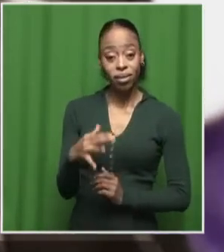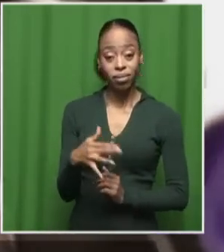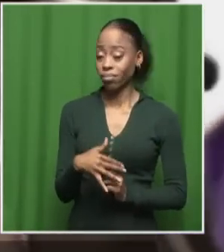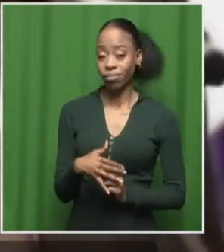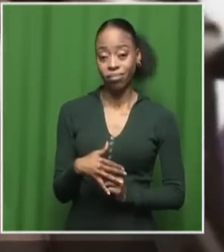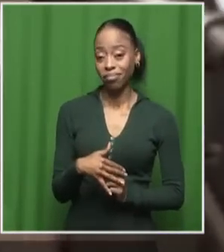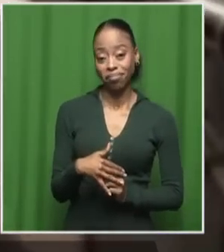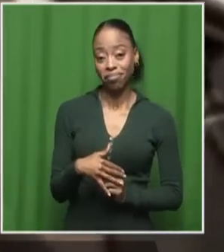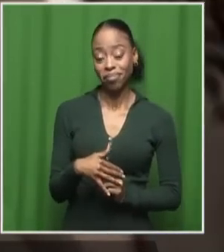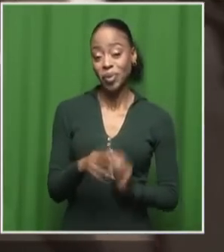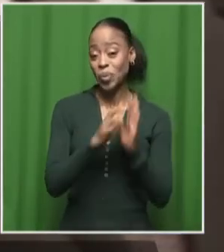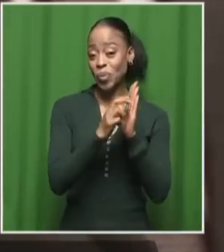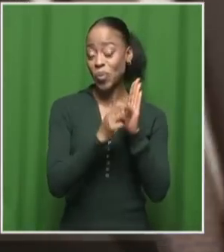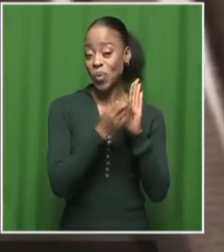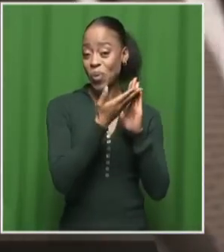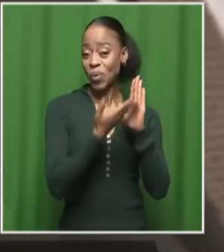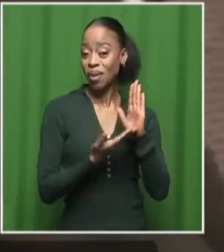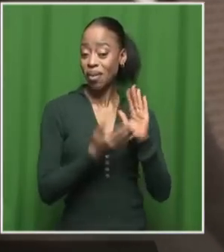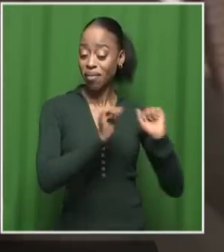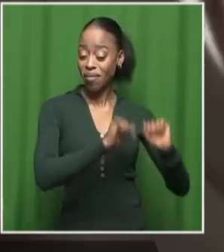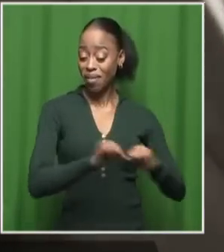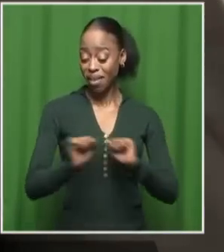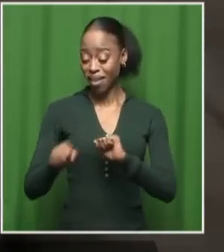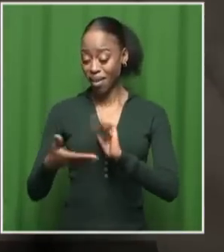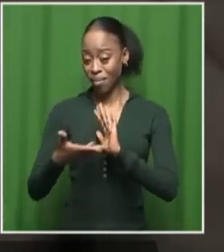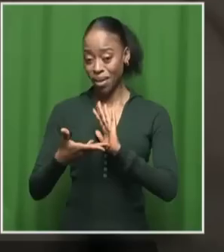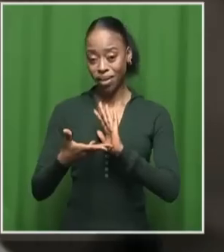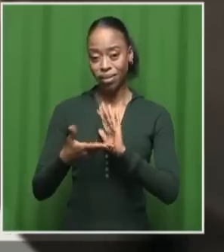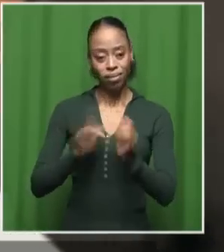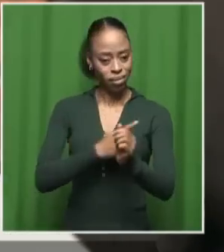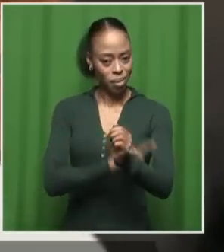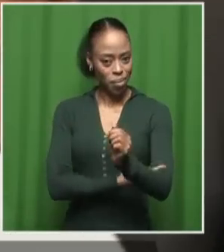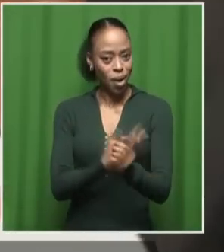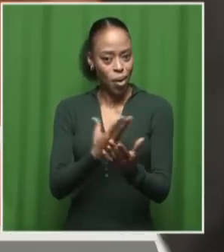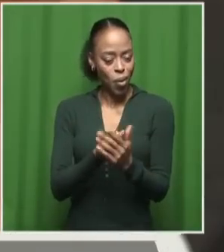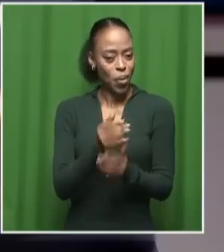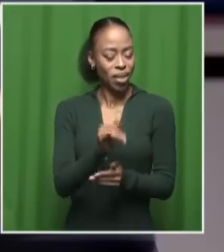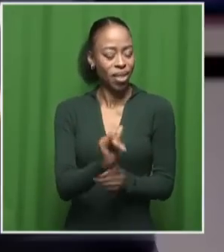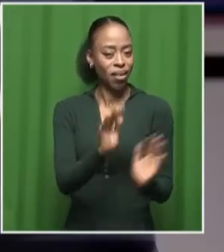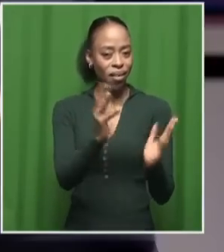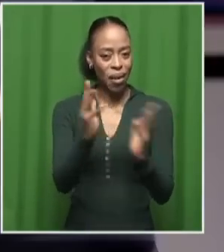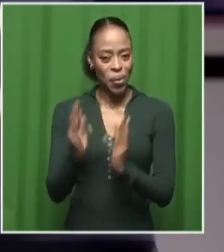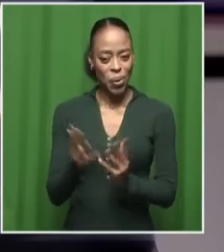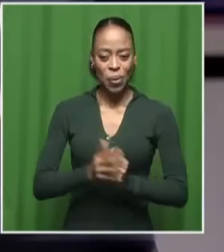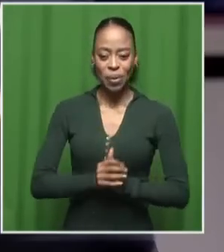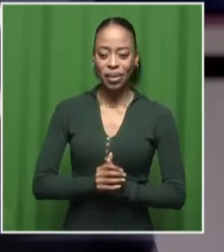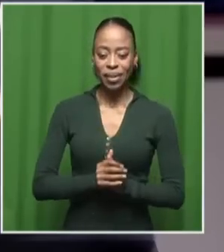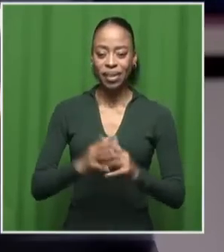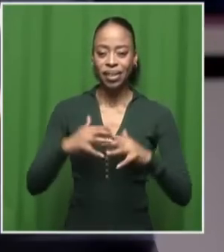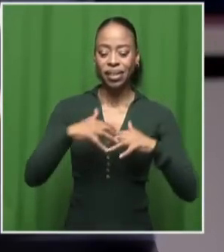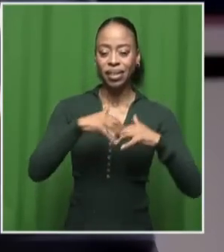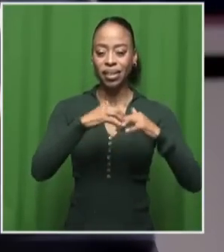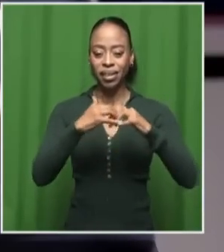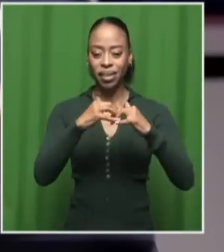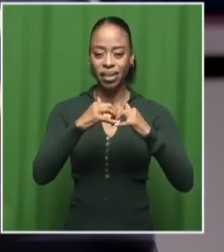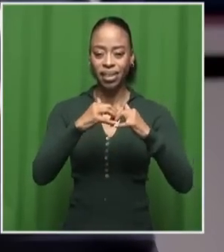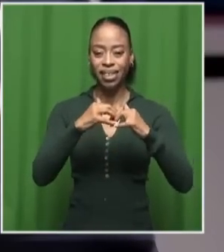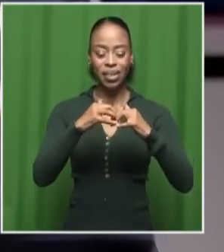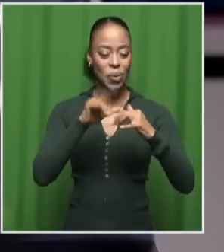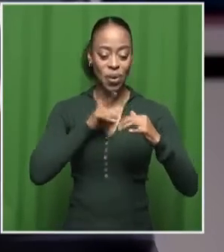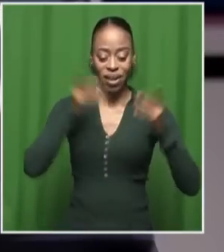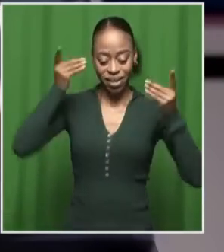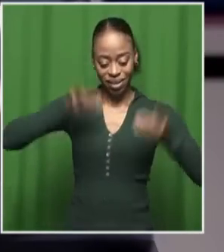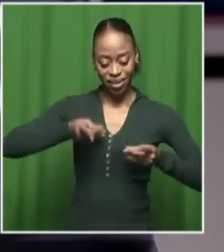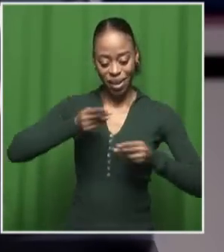different view on the terms and conditions of the agreement and the power that comes with it. The deadlock breaking mechanism at your